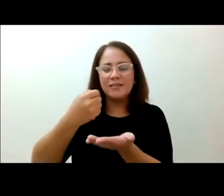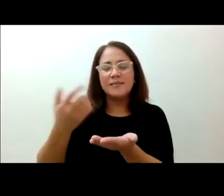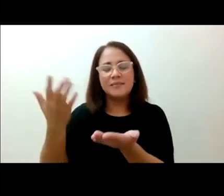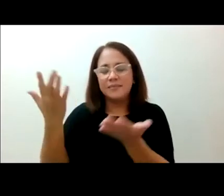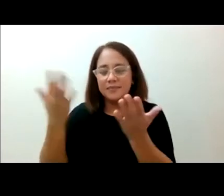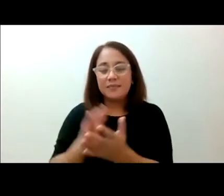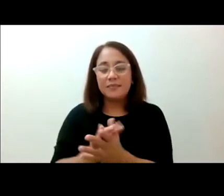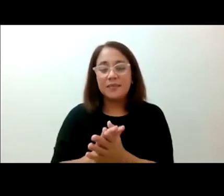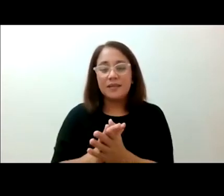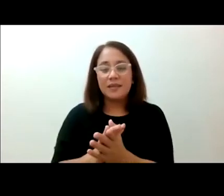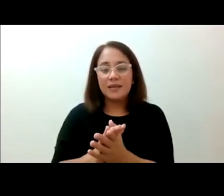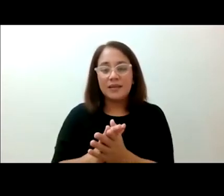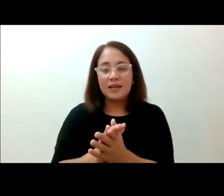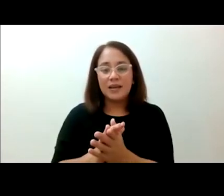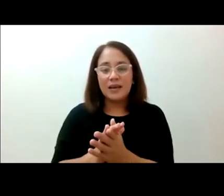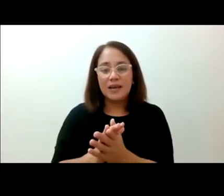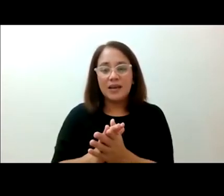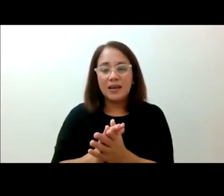that's